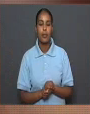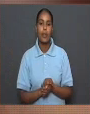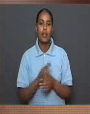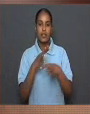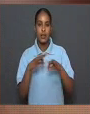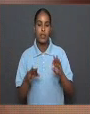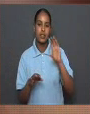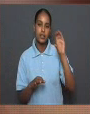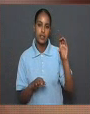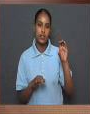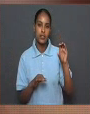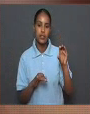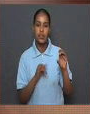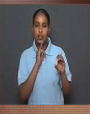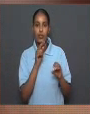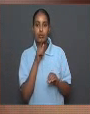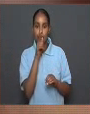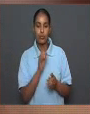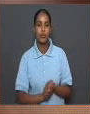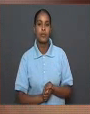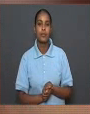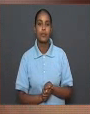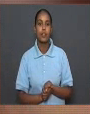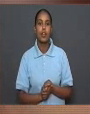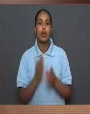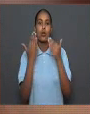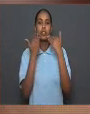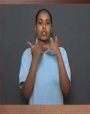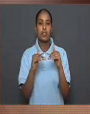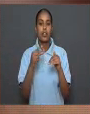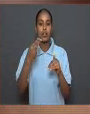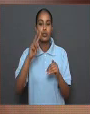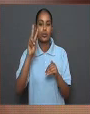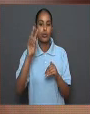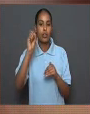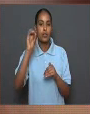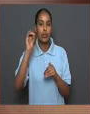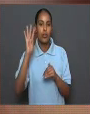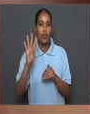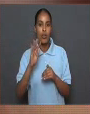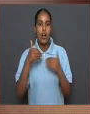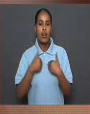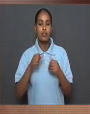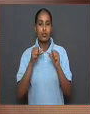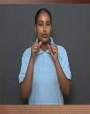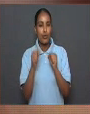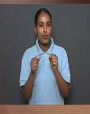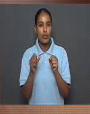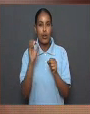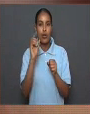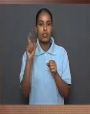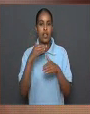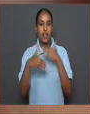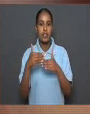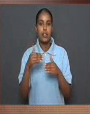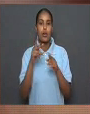Statement C is true. Concentrated sulfuric acid has strong